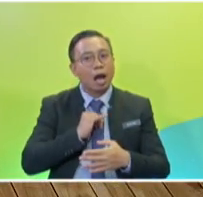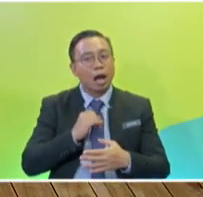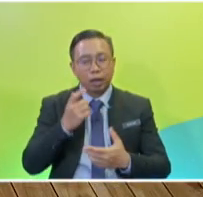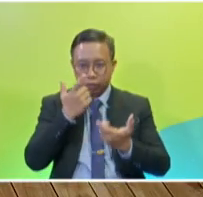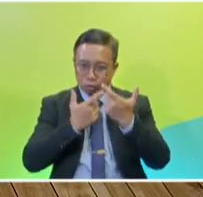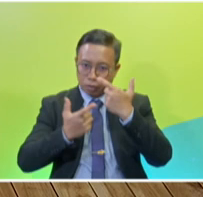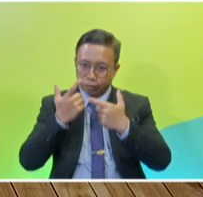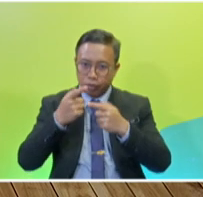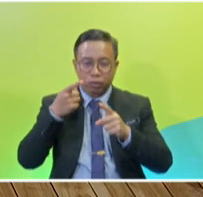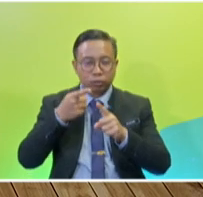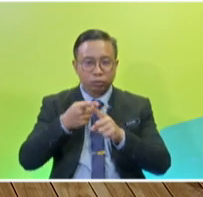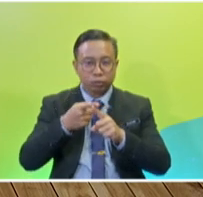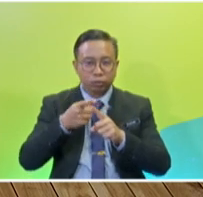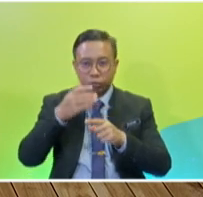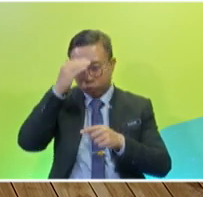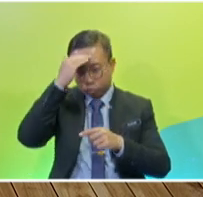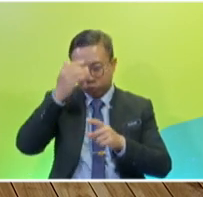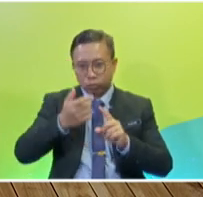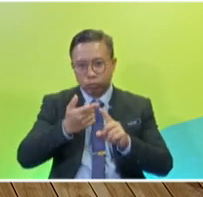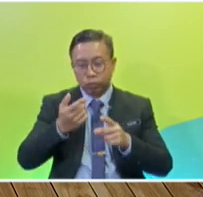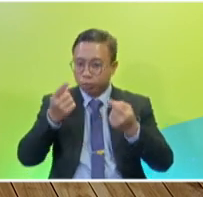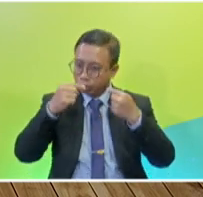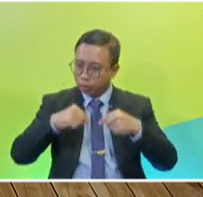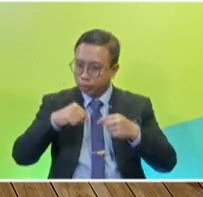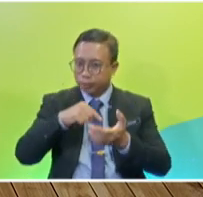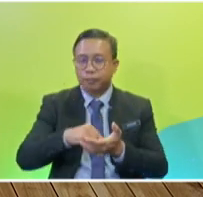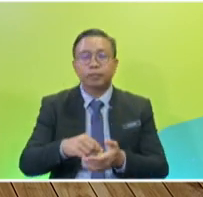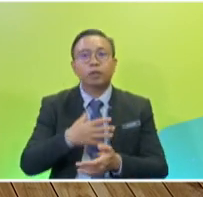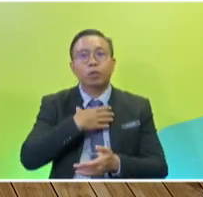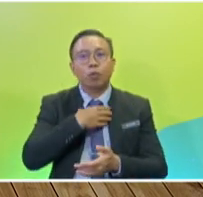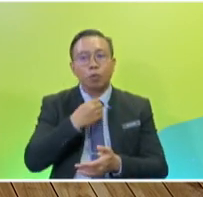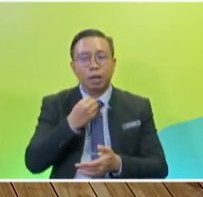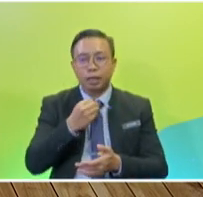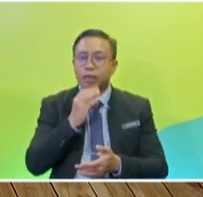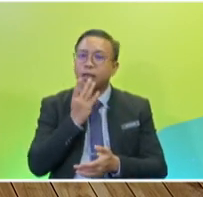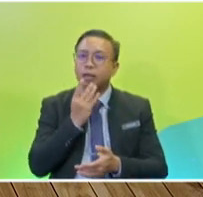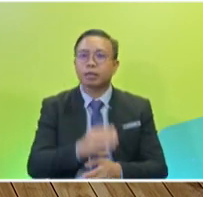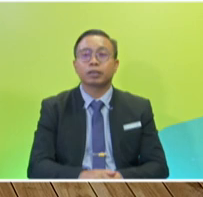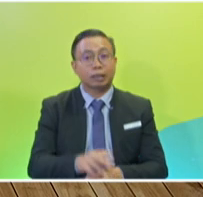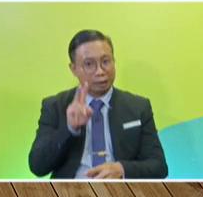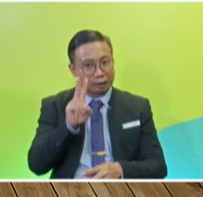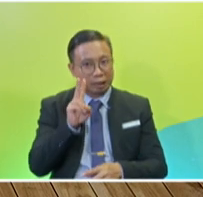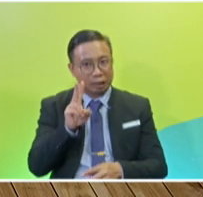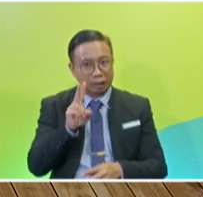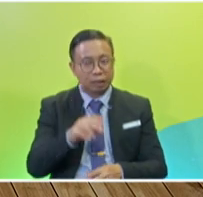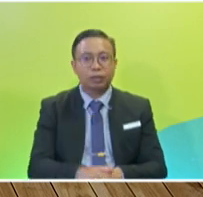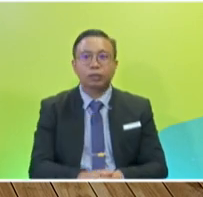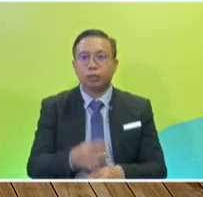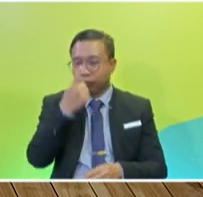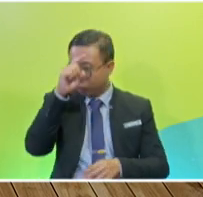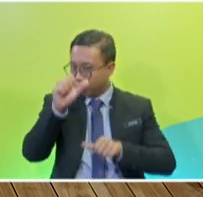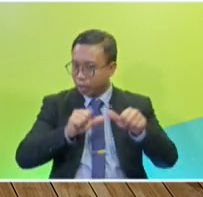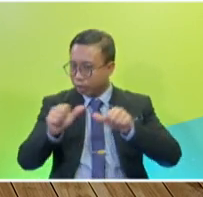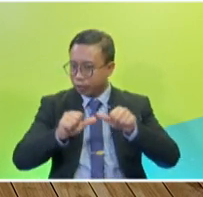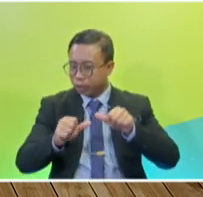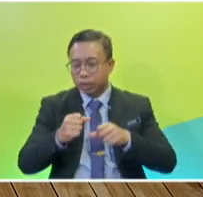Mas Johor to share skills with you today. That is obviously white color. The second color is positivity. Pupils